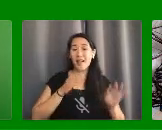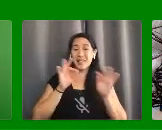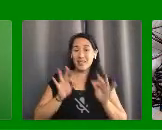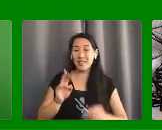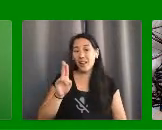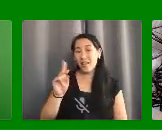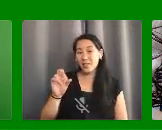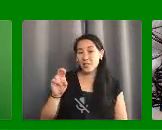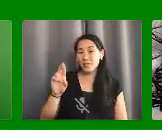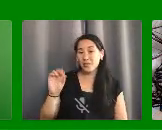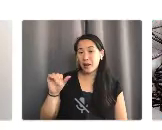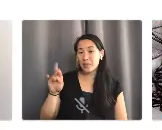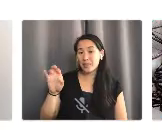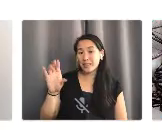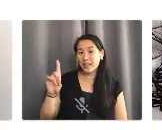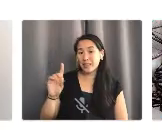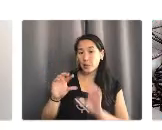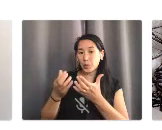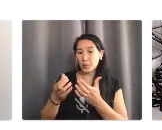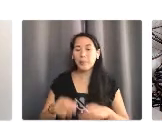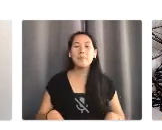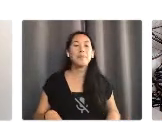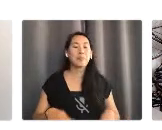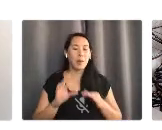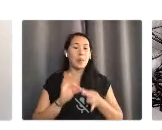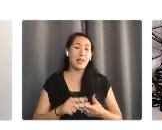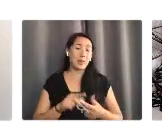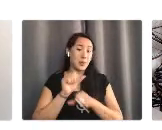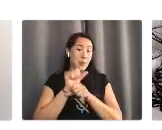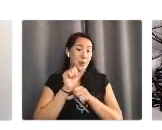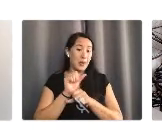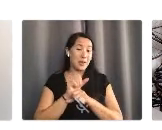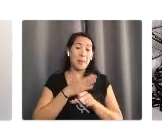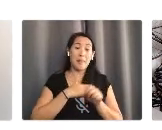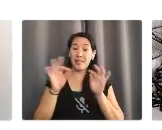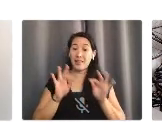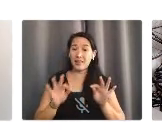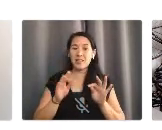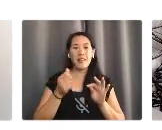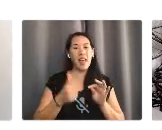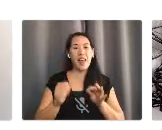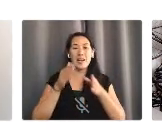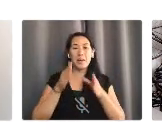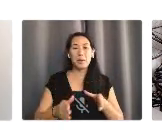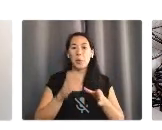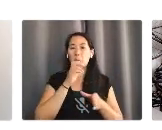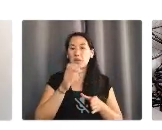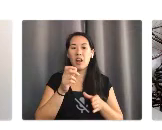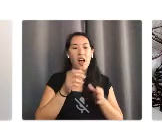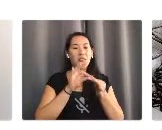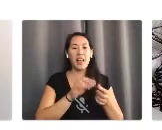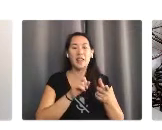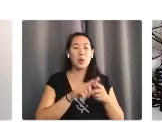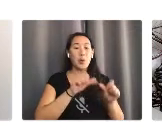an underrepresented group? As it pertains to the workforce, my definition would be anyone that doesn't fall under the category